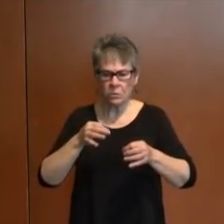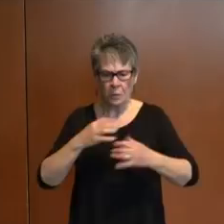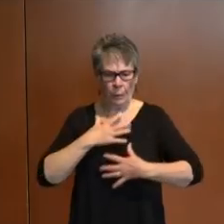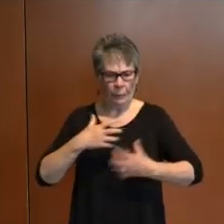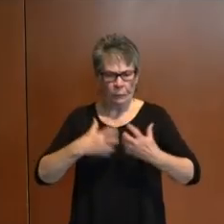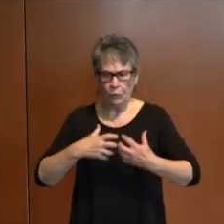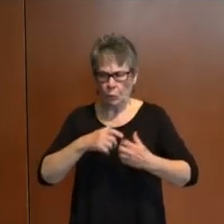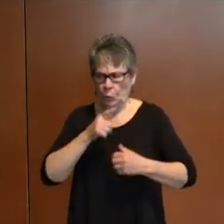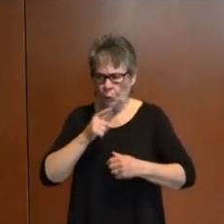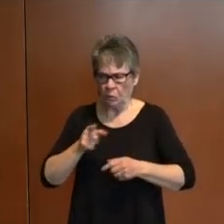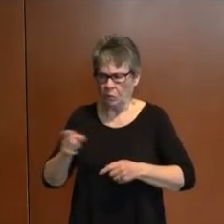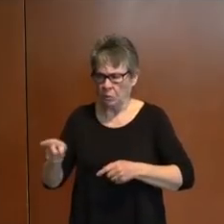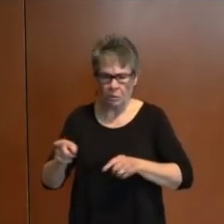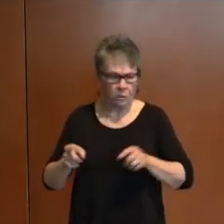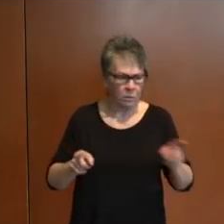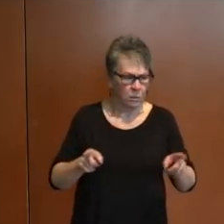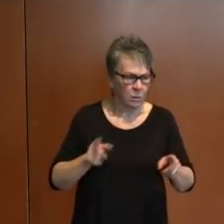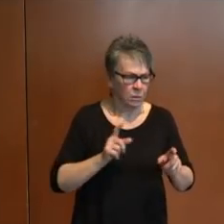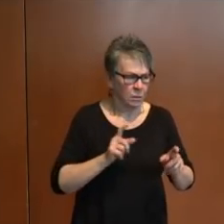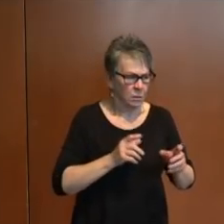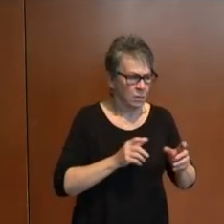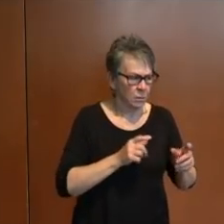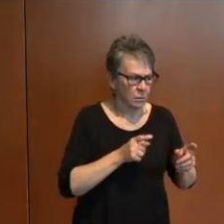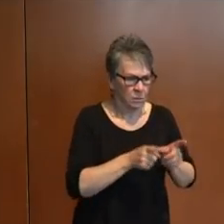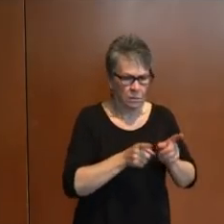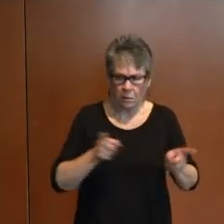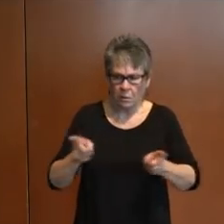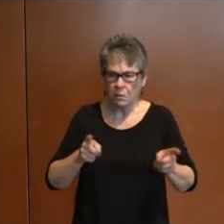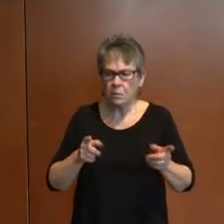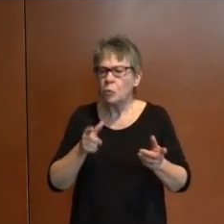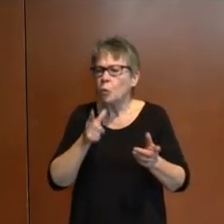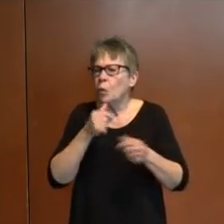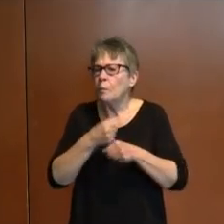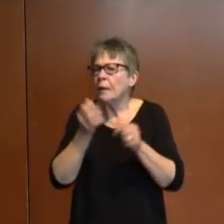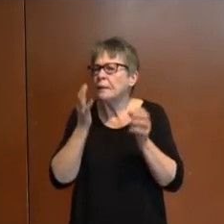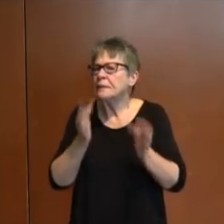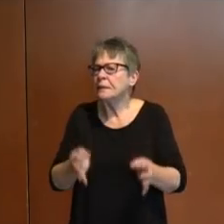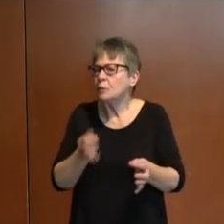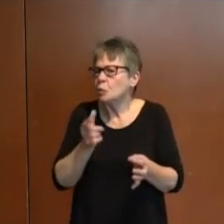jump in on the first 2. Judy, you want to take the bioethical piece of this? Is that okay with you? Sure.